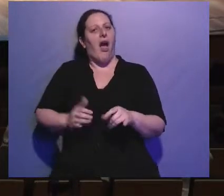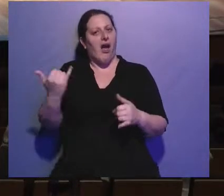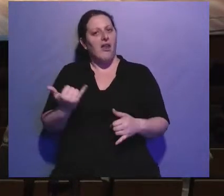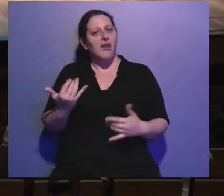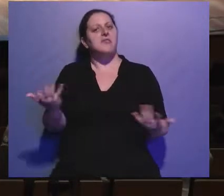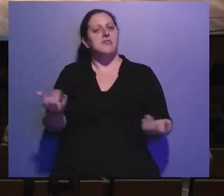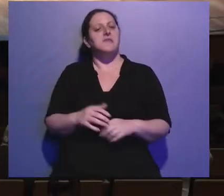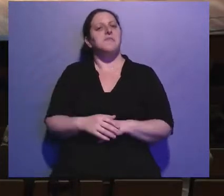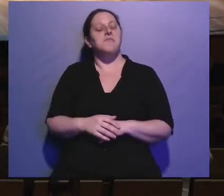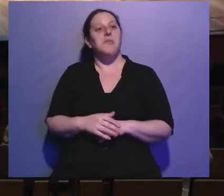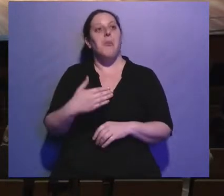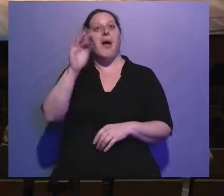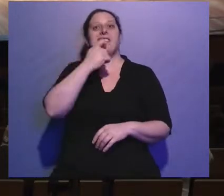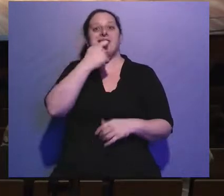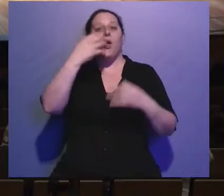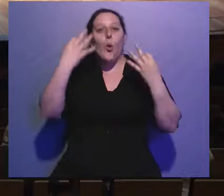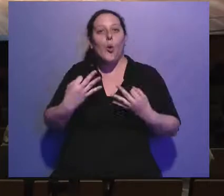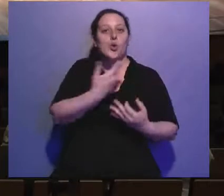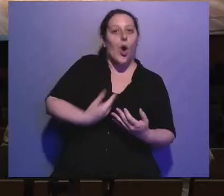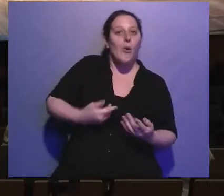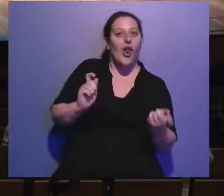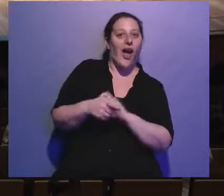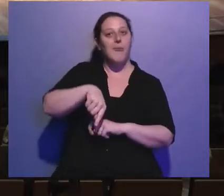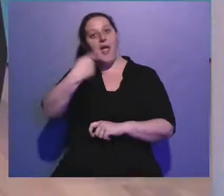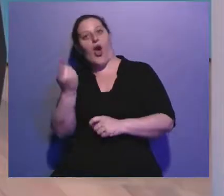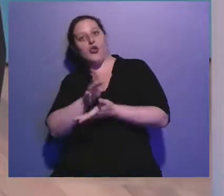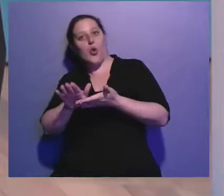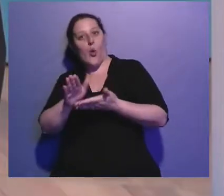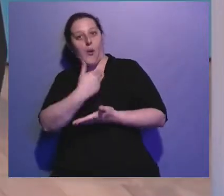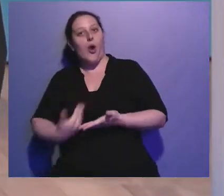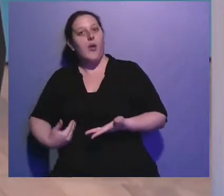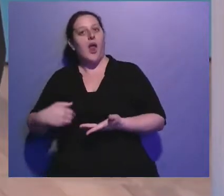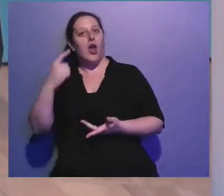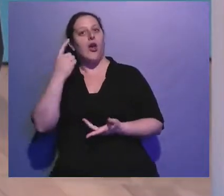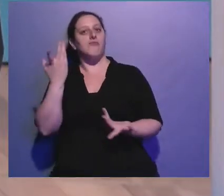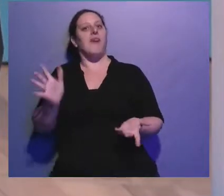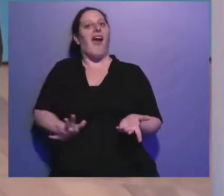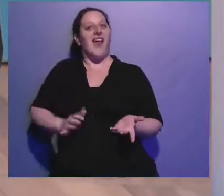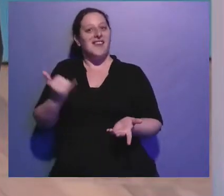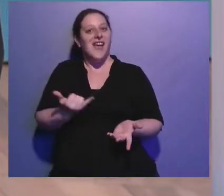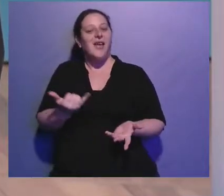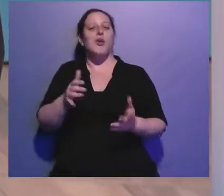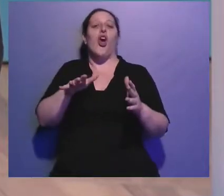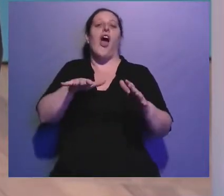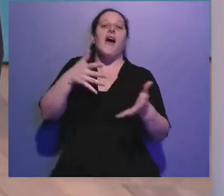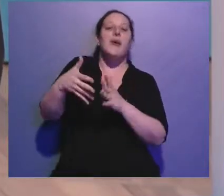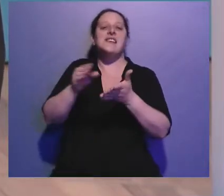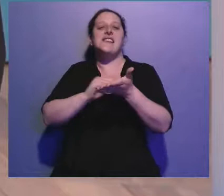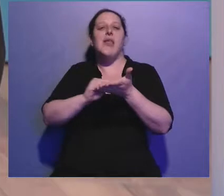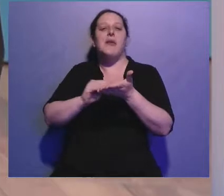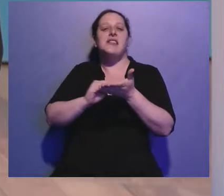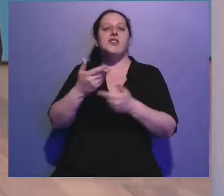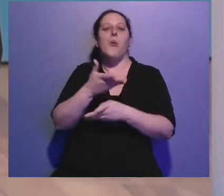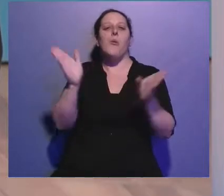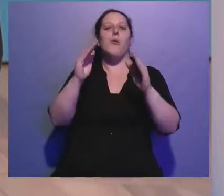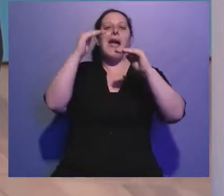a predisposition, mostly when there is a change of administration. But we may face the middle